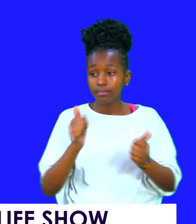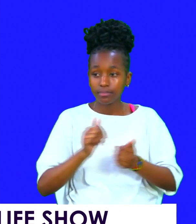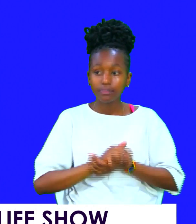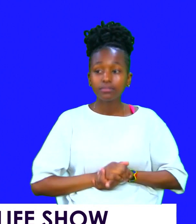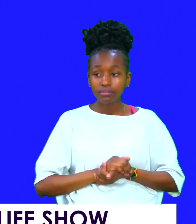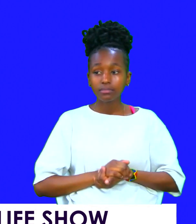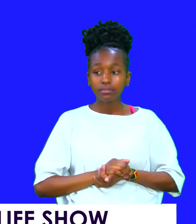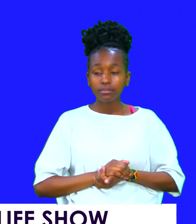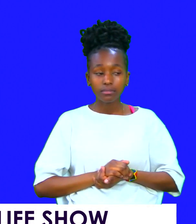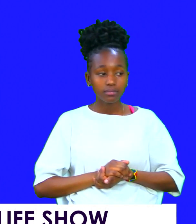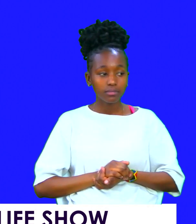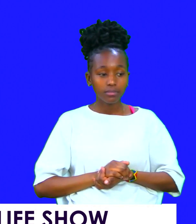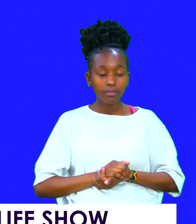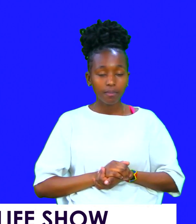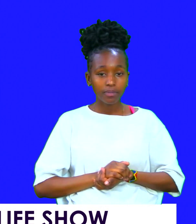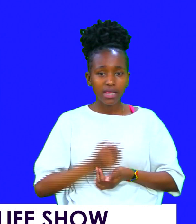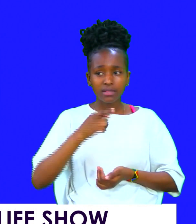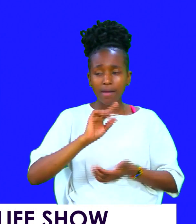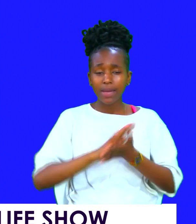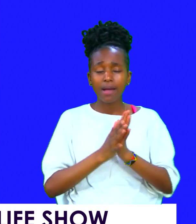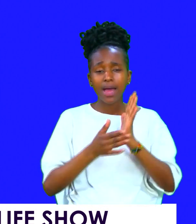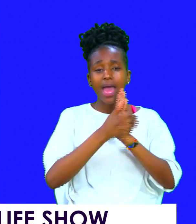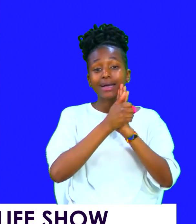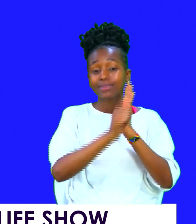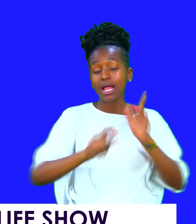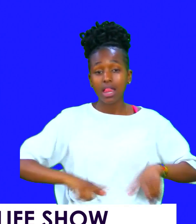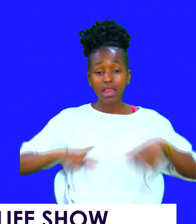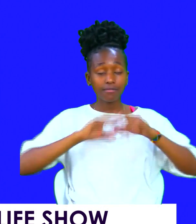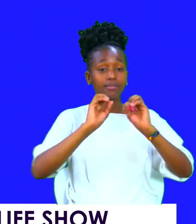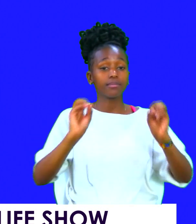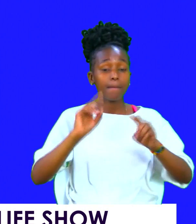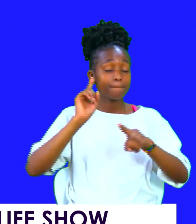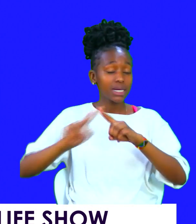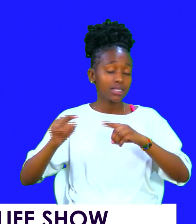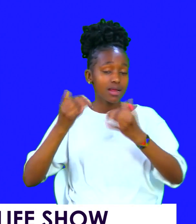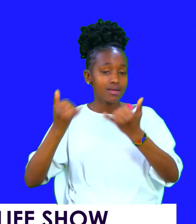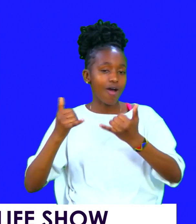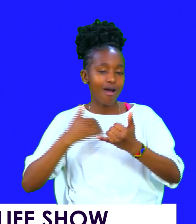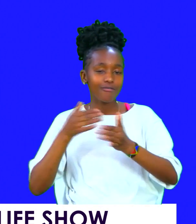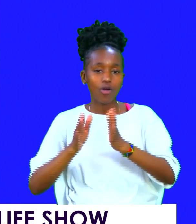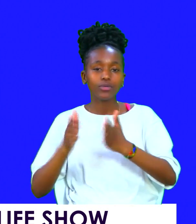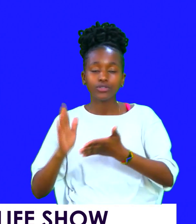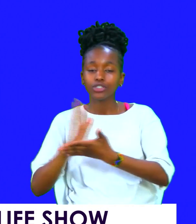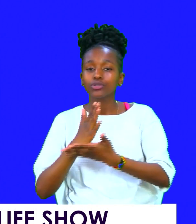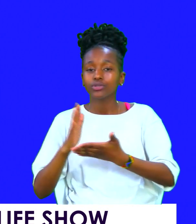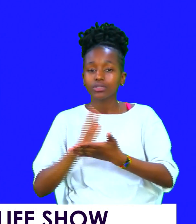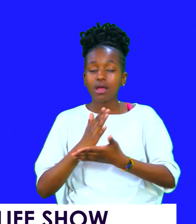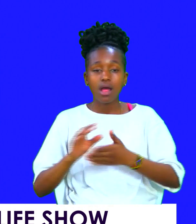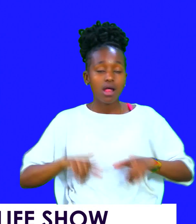to life, but you've been given an opportunity to share life. As a leader, you lead